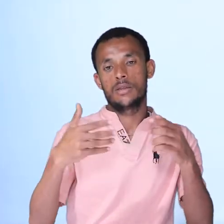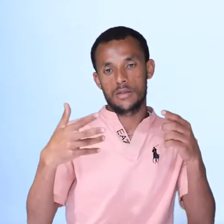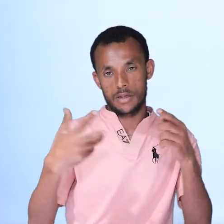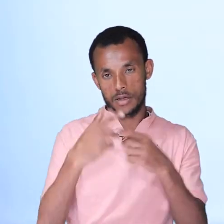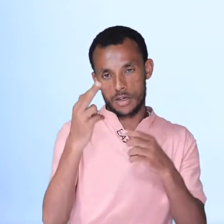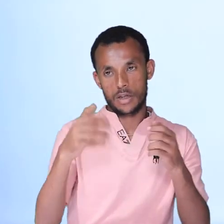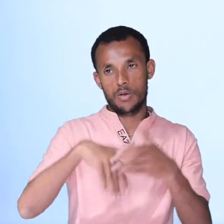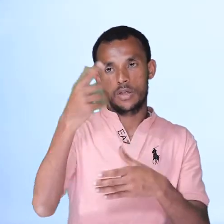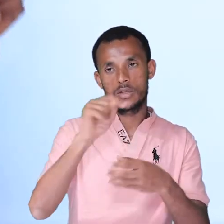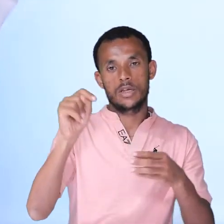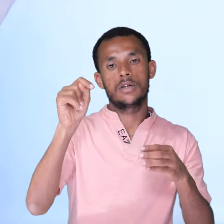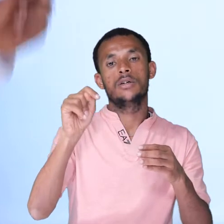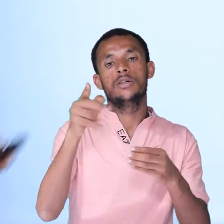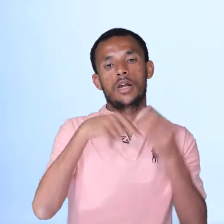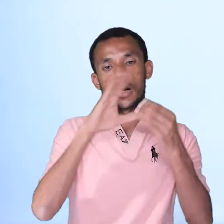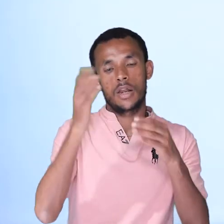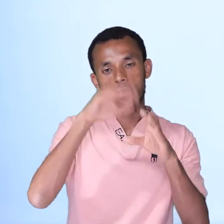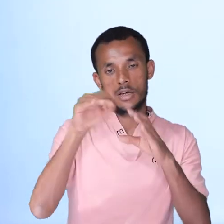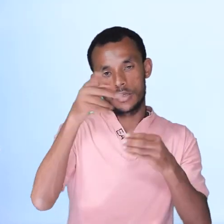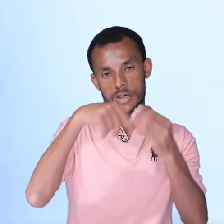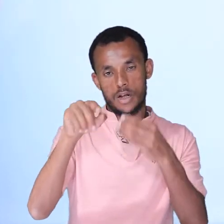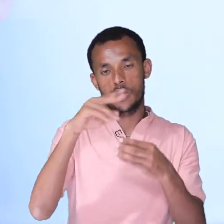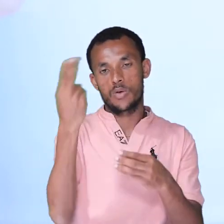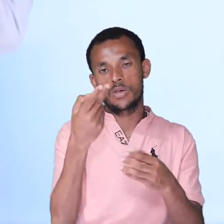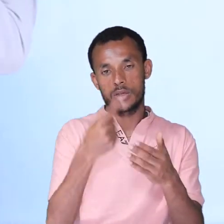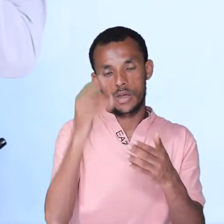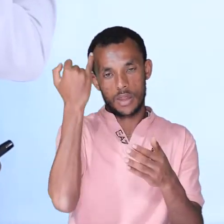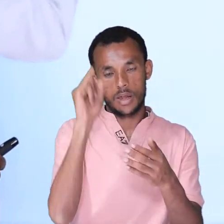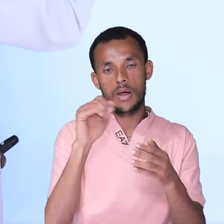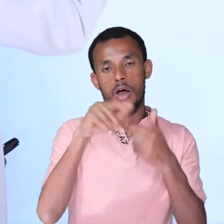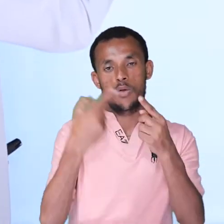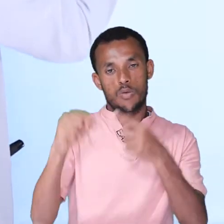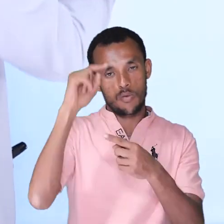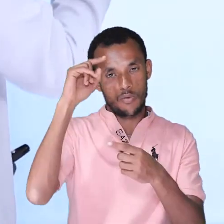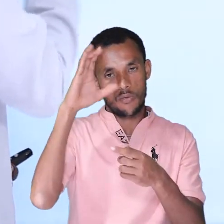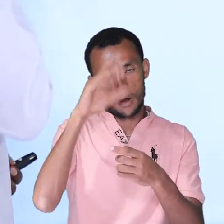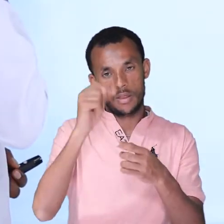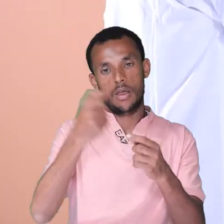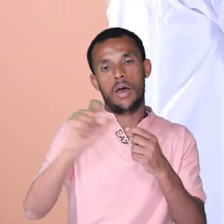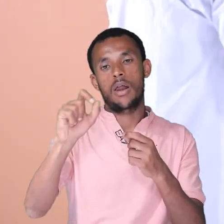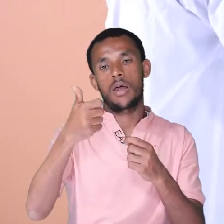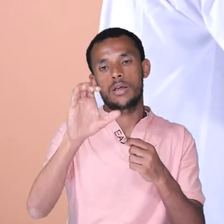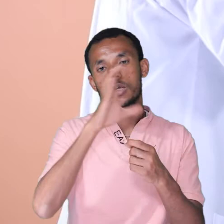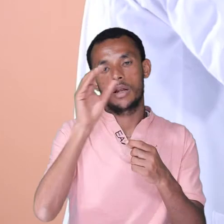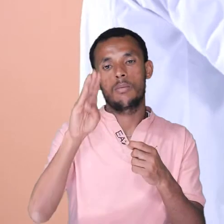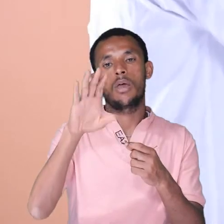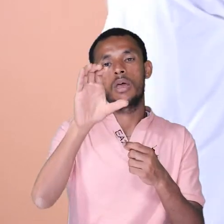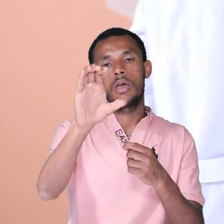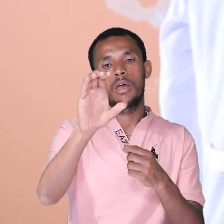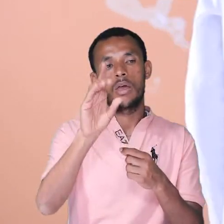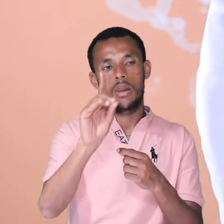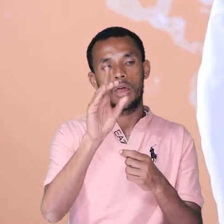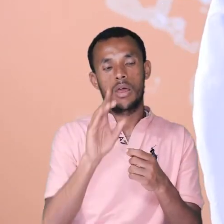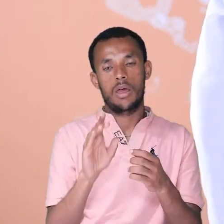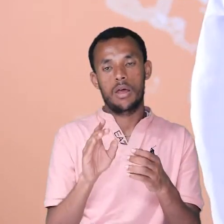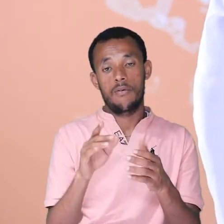inside a circle, using that theorem, how to find the arc AC and BD first. First,